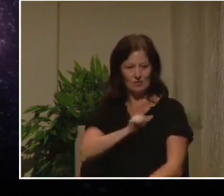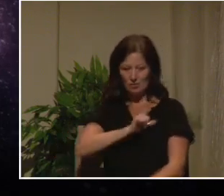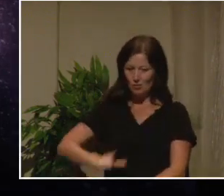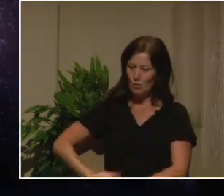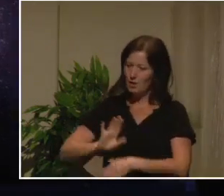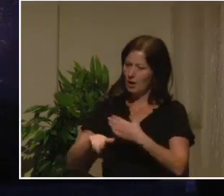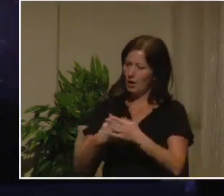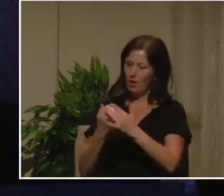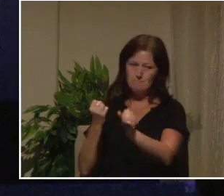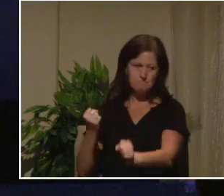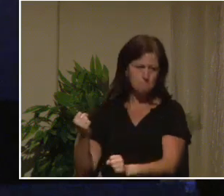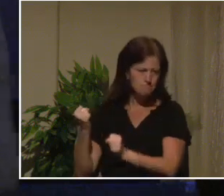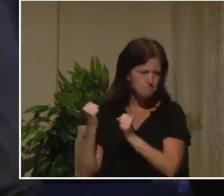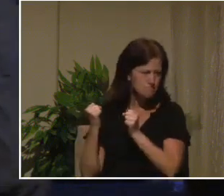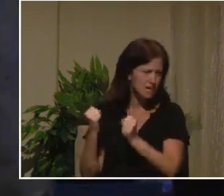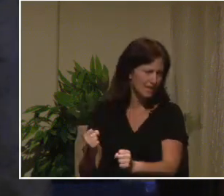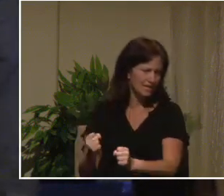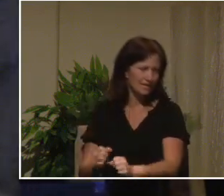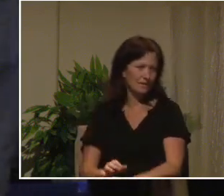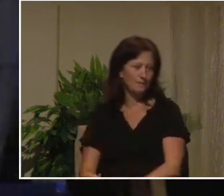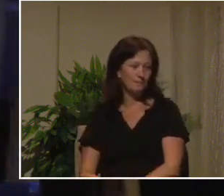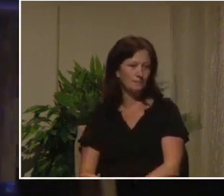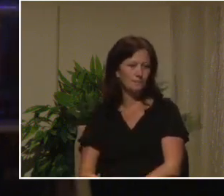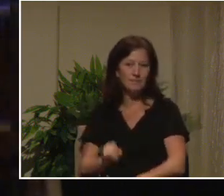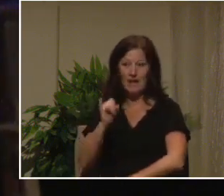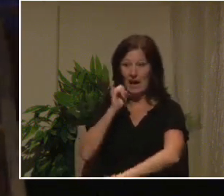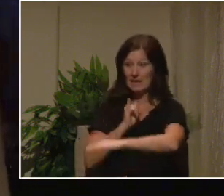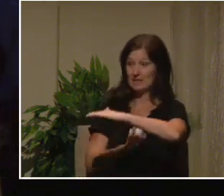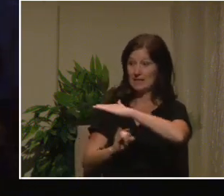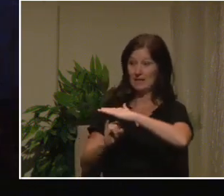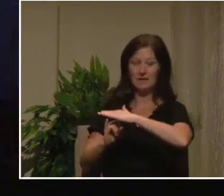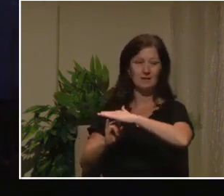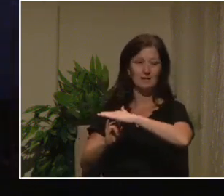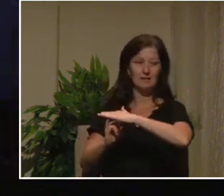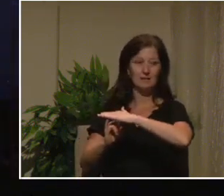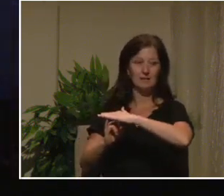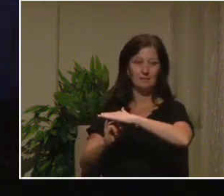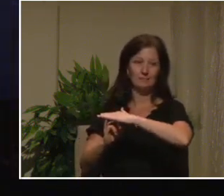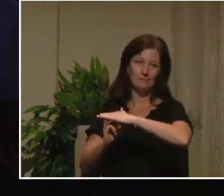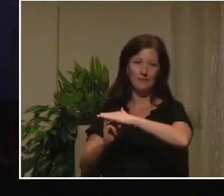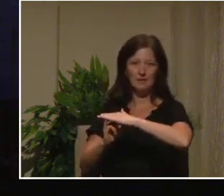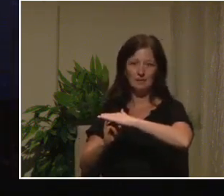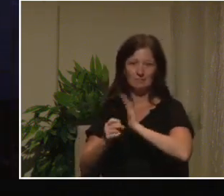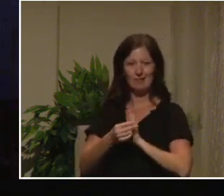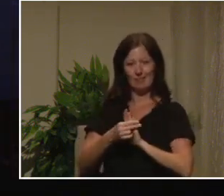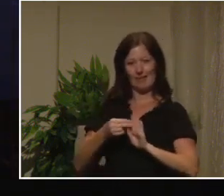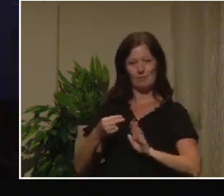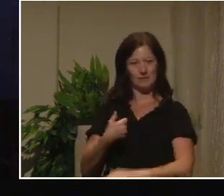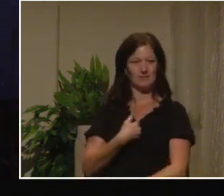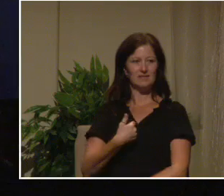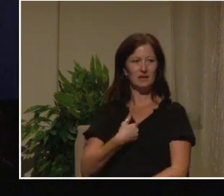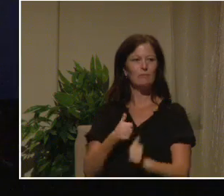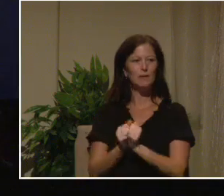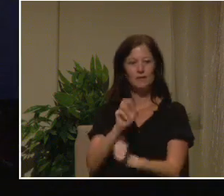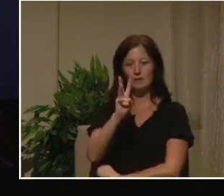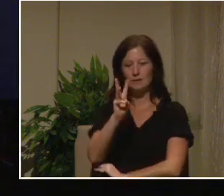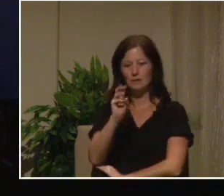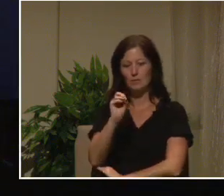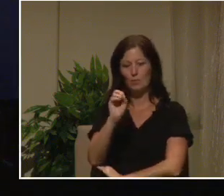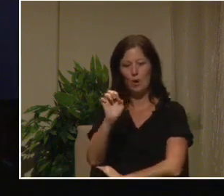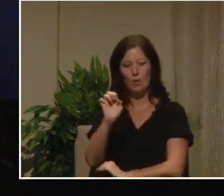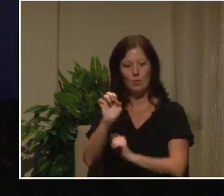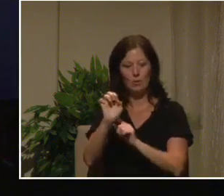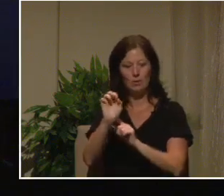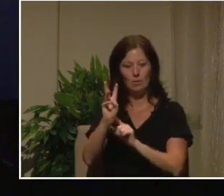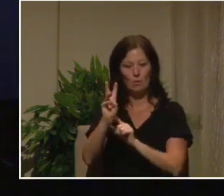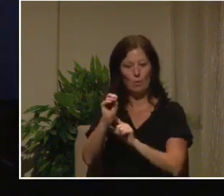Isaiah proclaims a woe on himself. So what does the word woe mean? Well, if a prophet says, woe to you, such